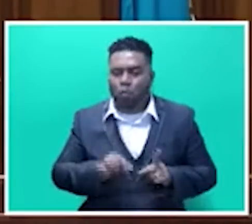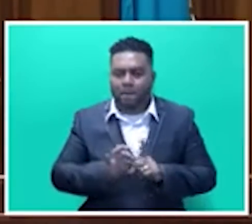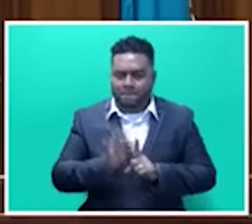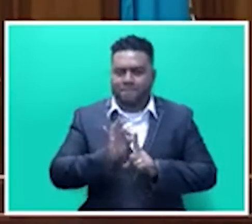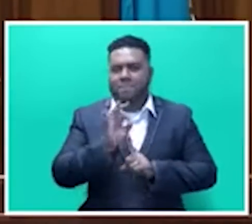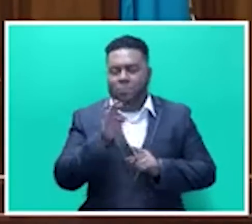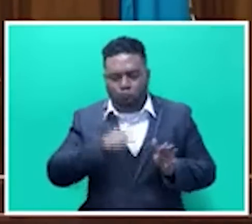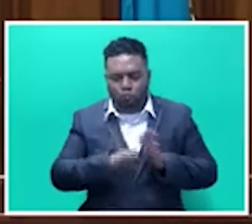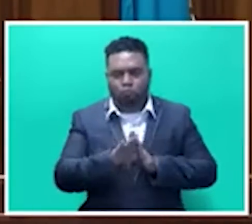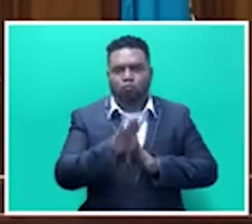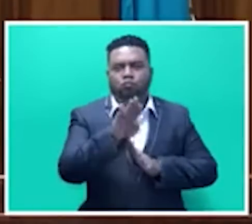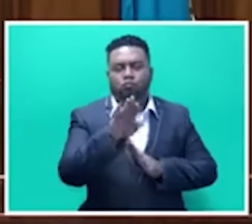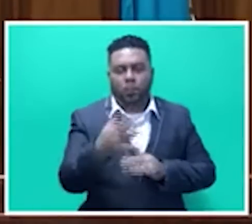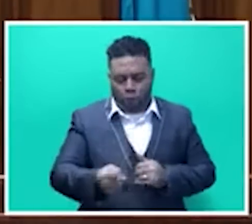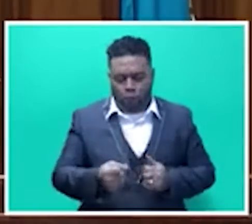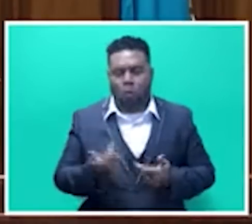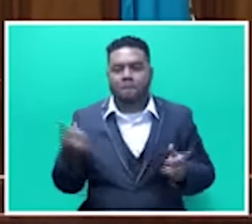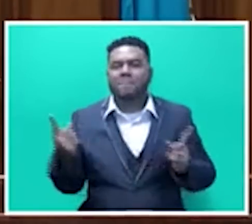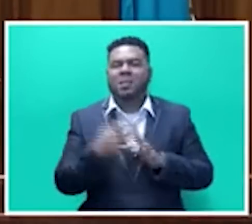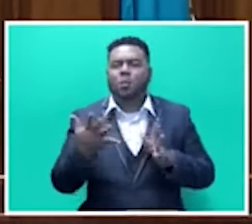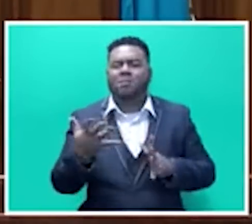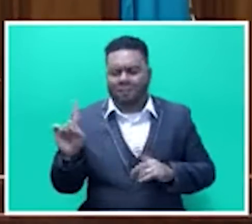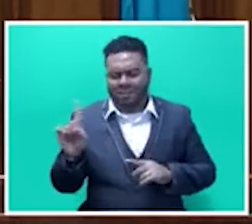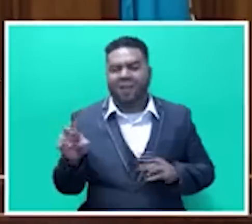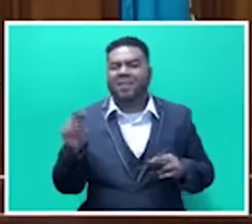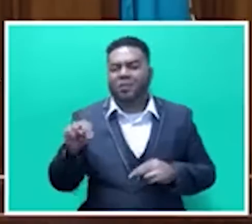current and future needs of this nation.